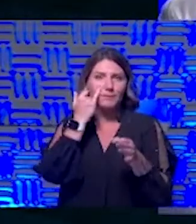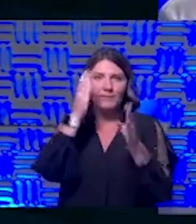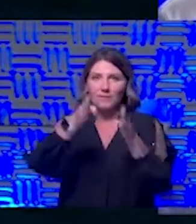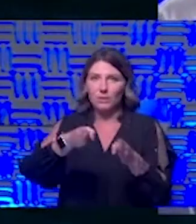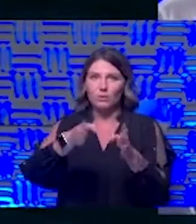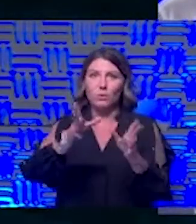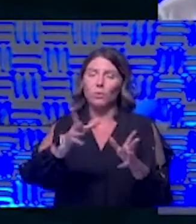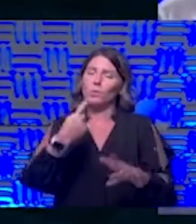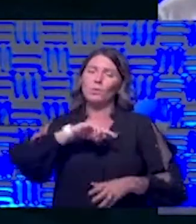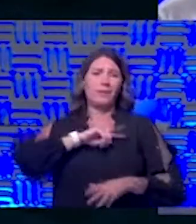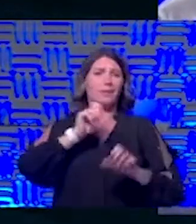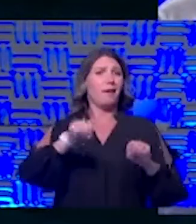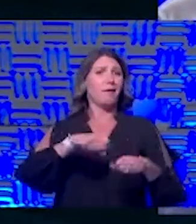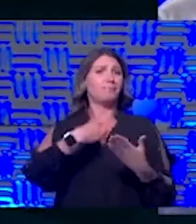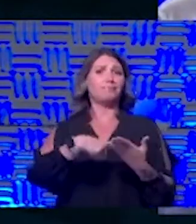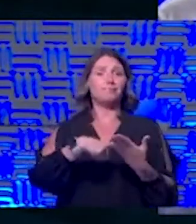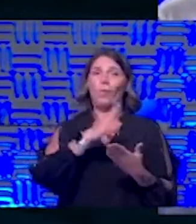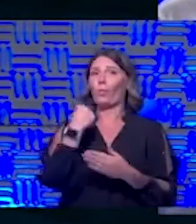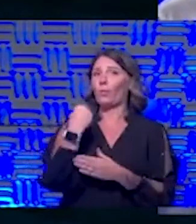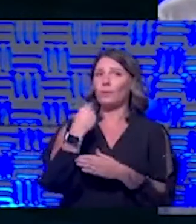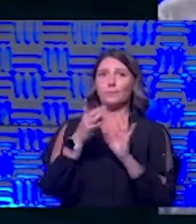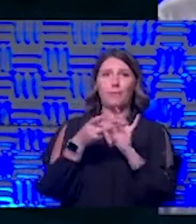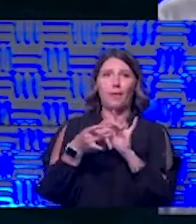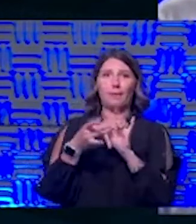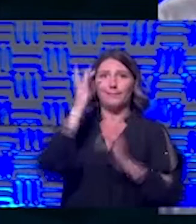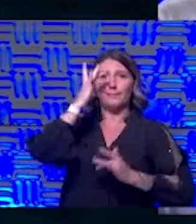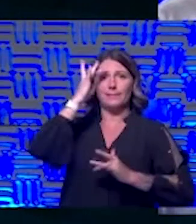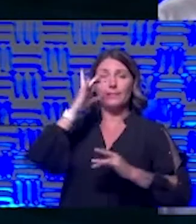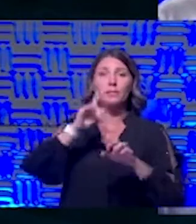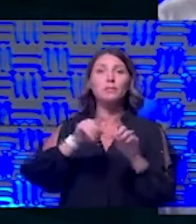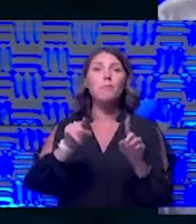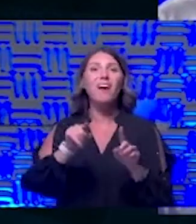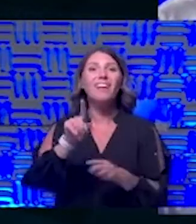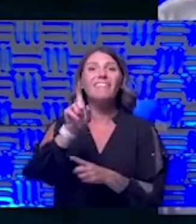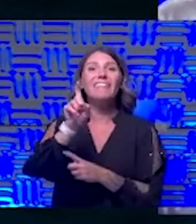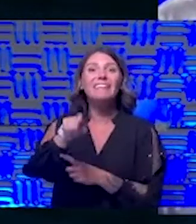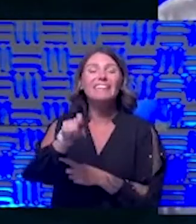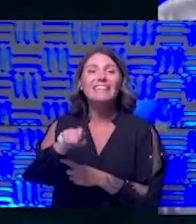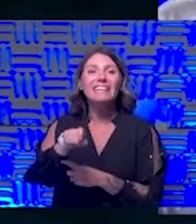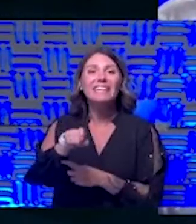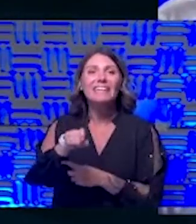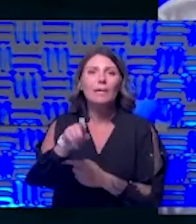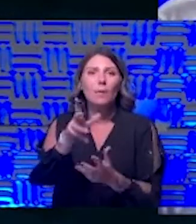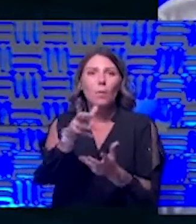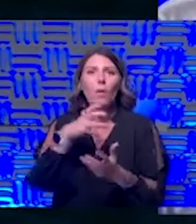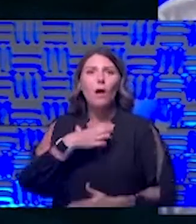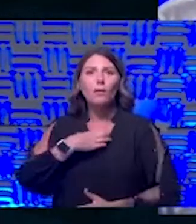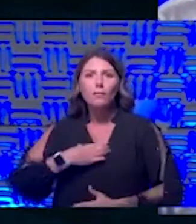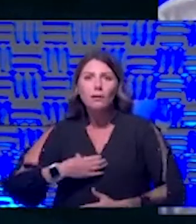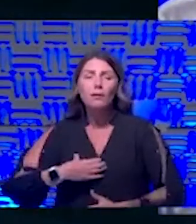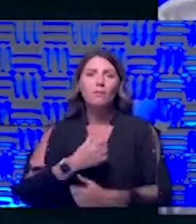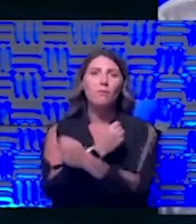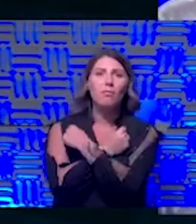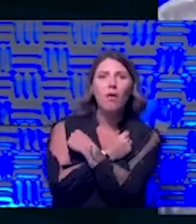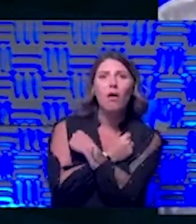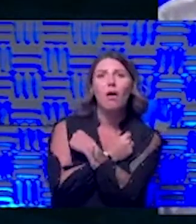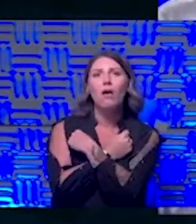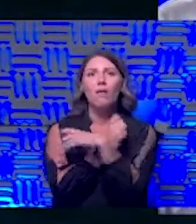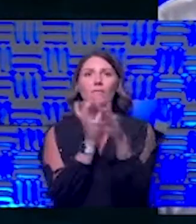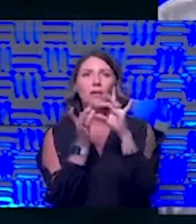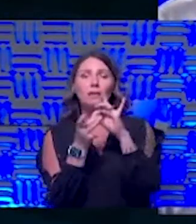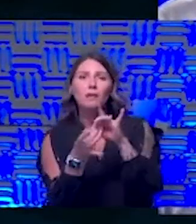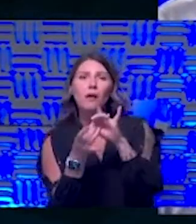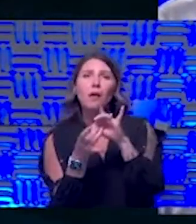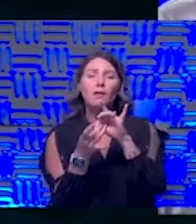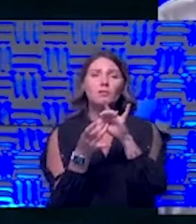risk of disease. But that need for love and connection, how, as